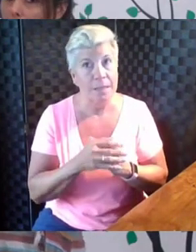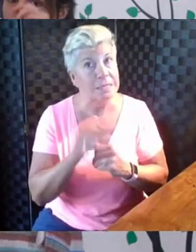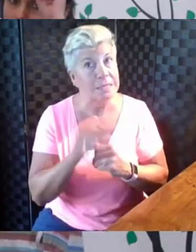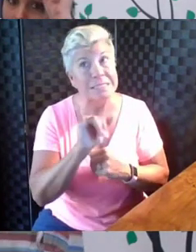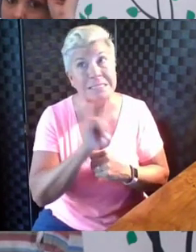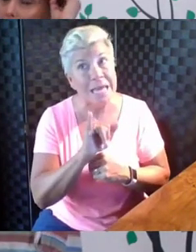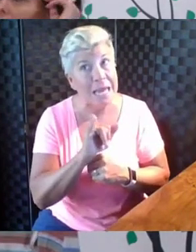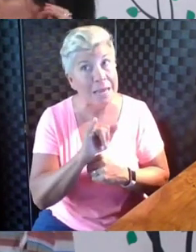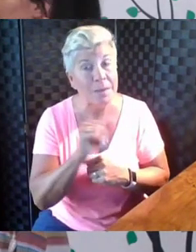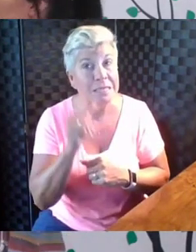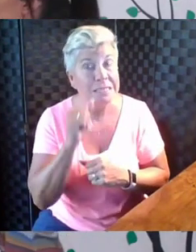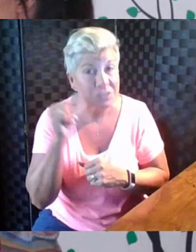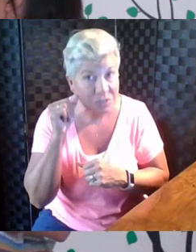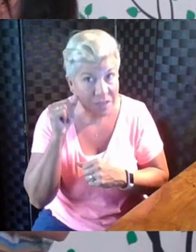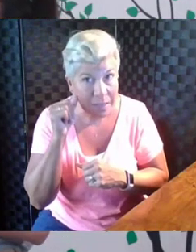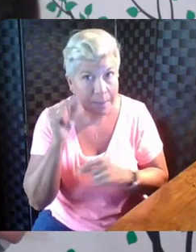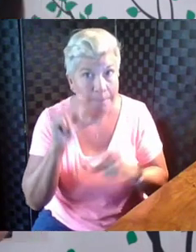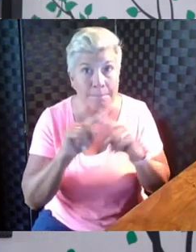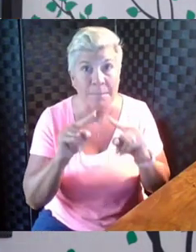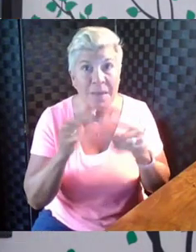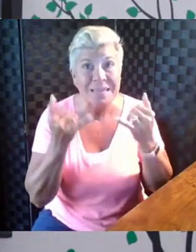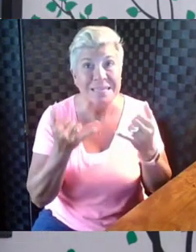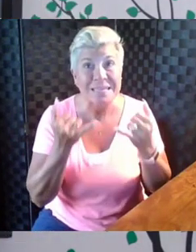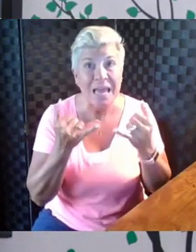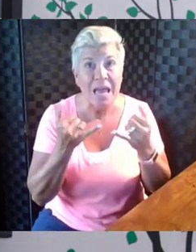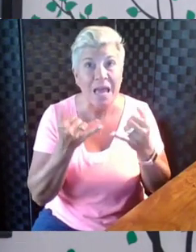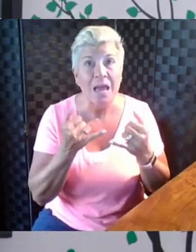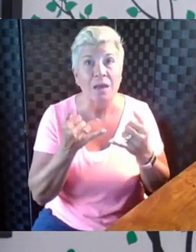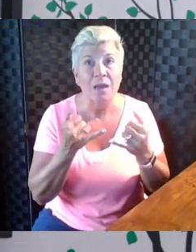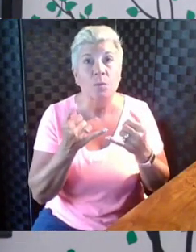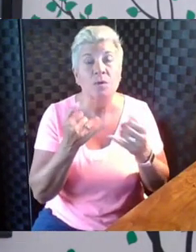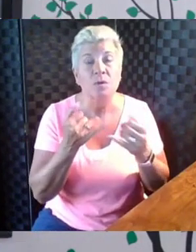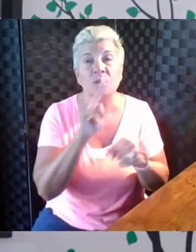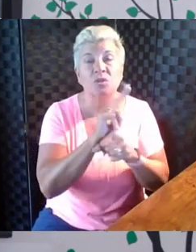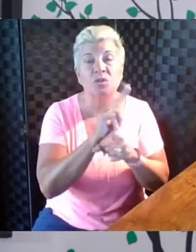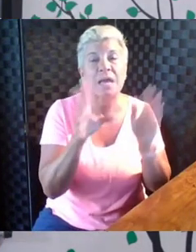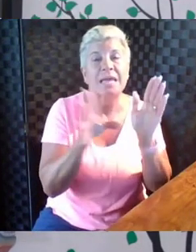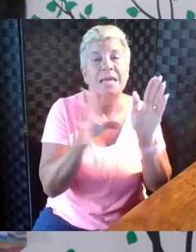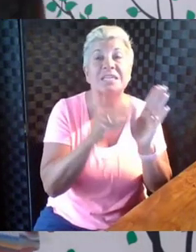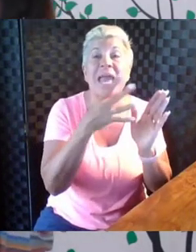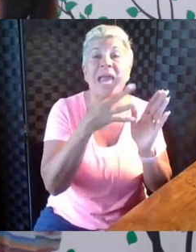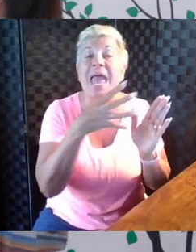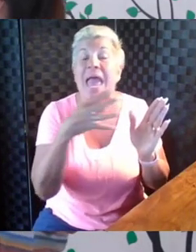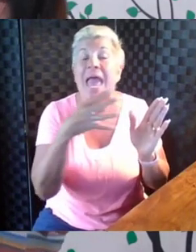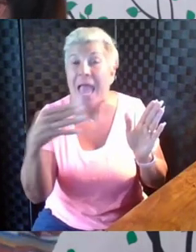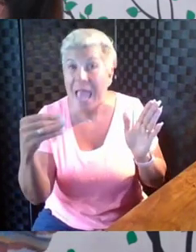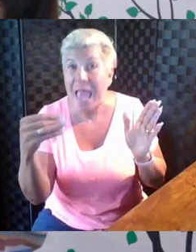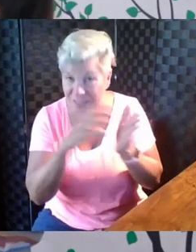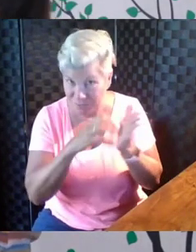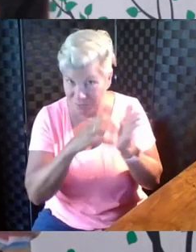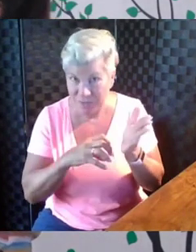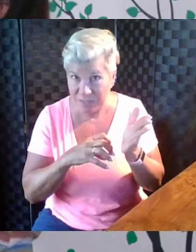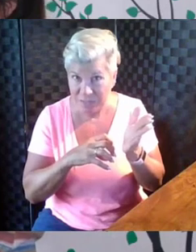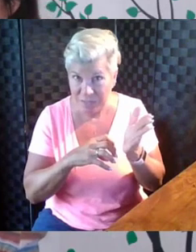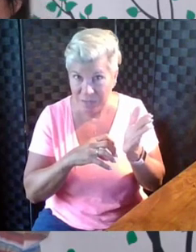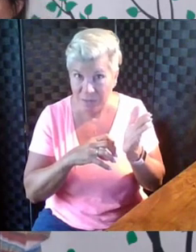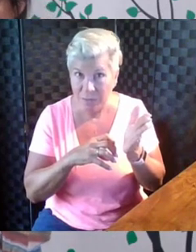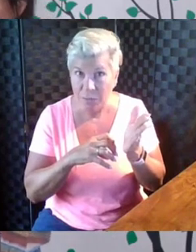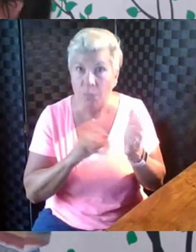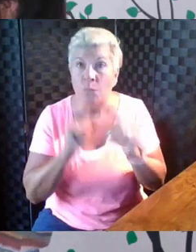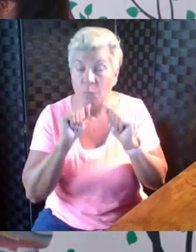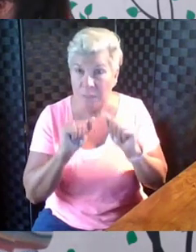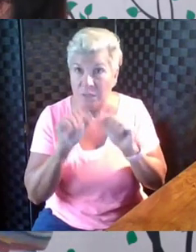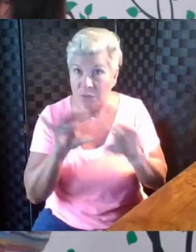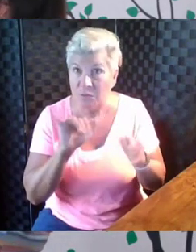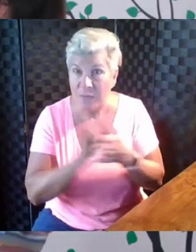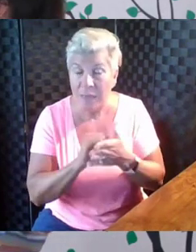same target we had last time, except this time we're going to be using both addition and subtraction. We're going to be able to meet this